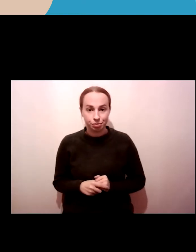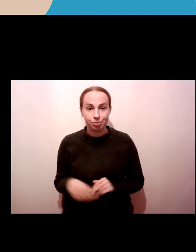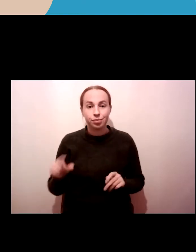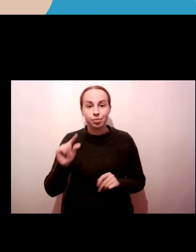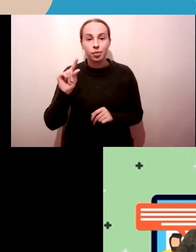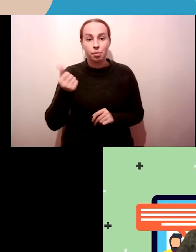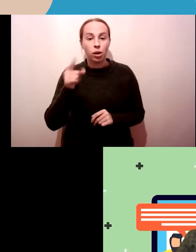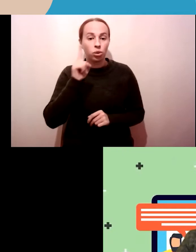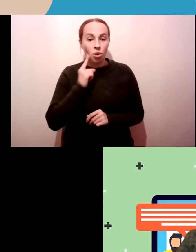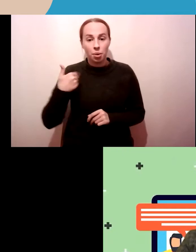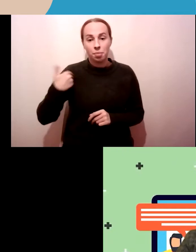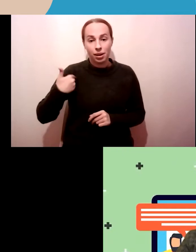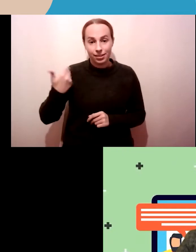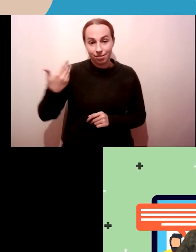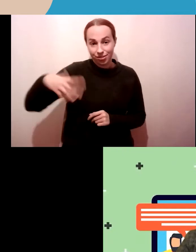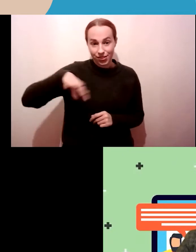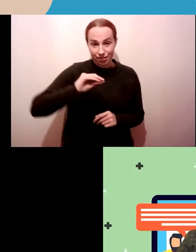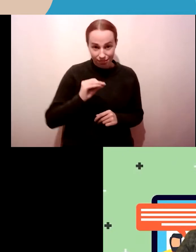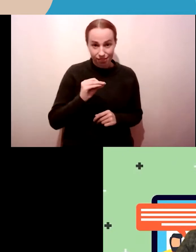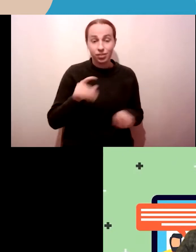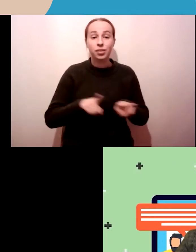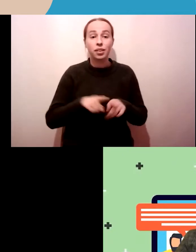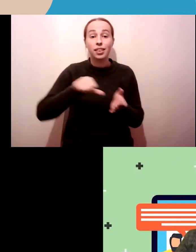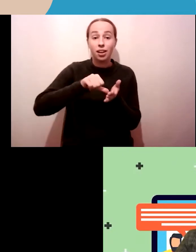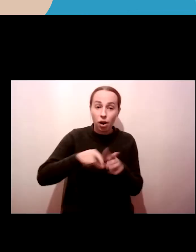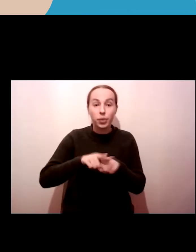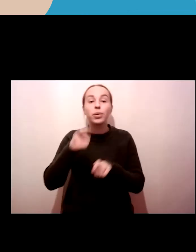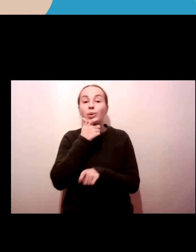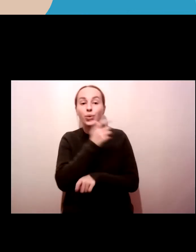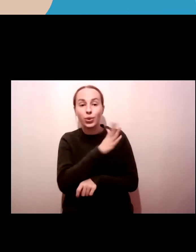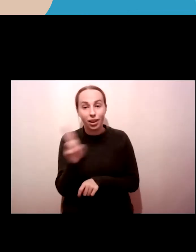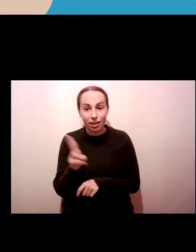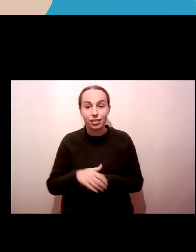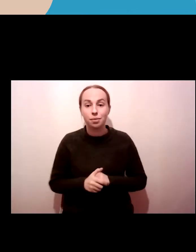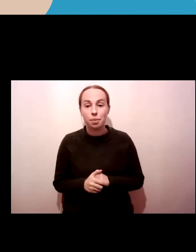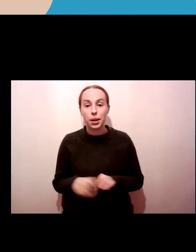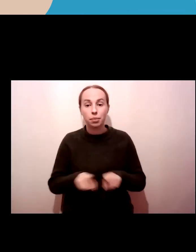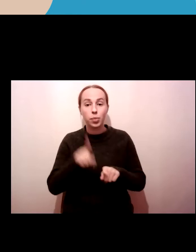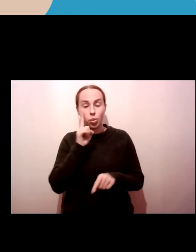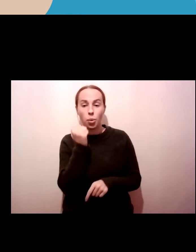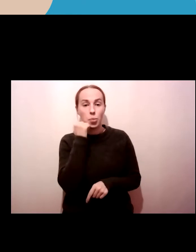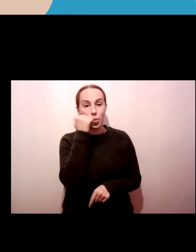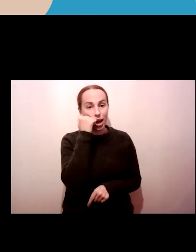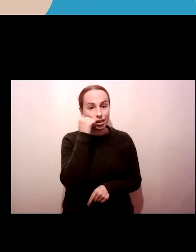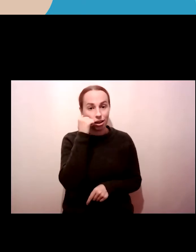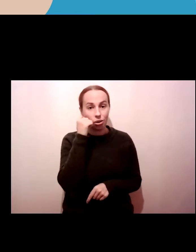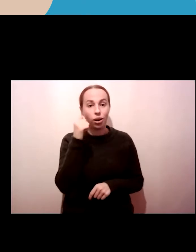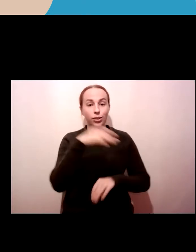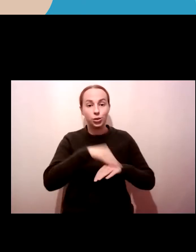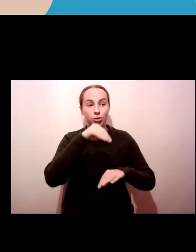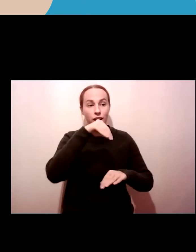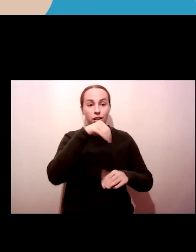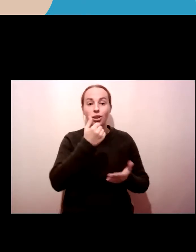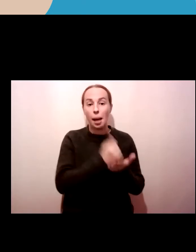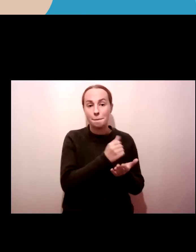looks within the European context. Ir norėčiau padėkoti Švedijos ambasadoriai Lietuvoje ir